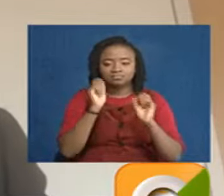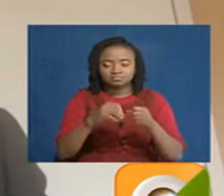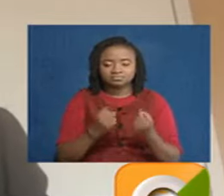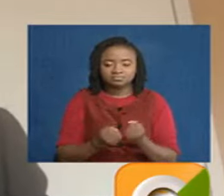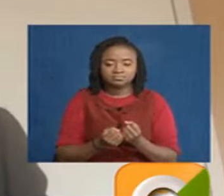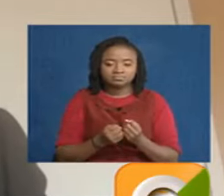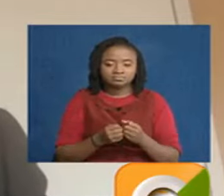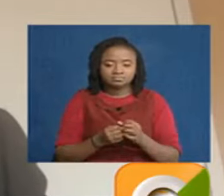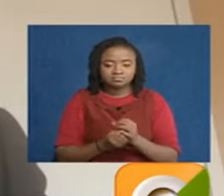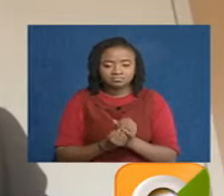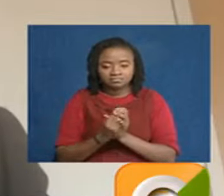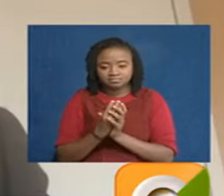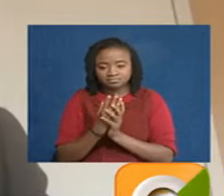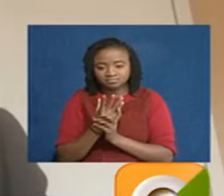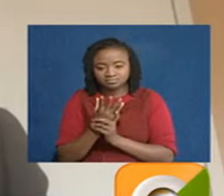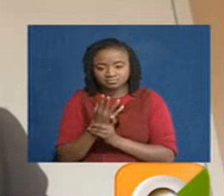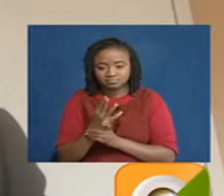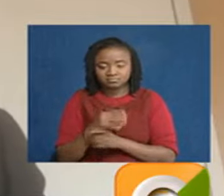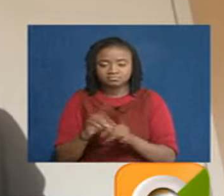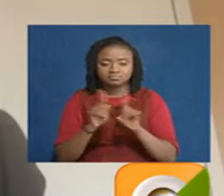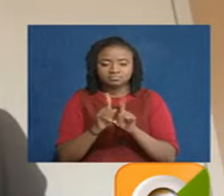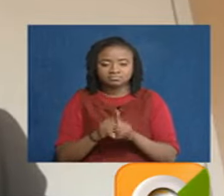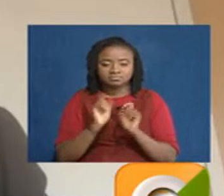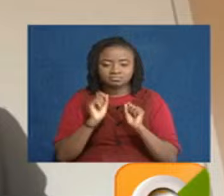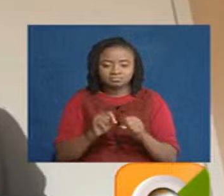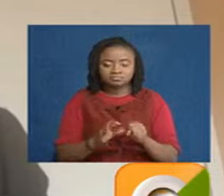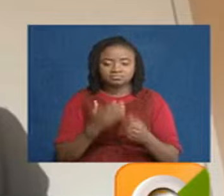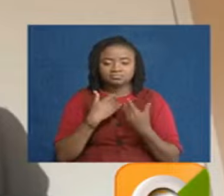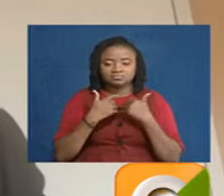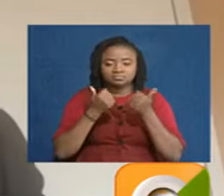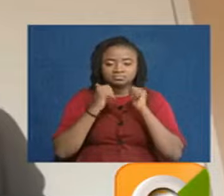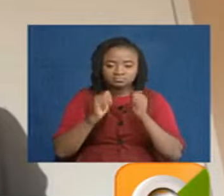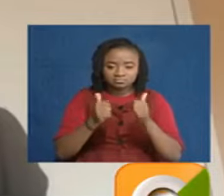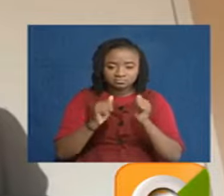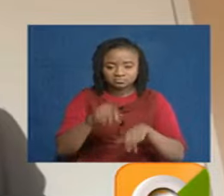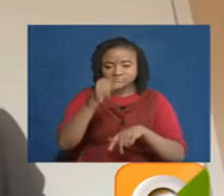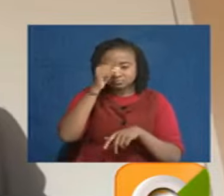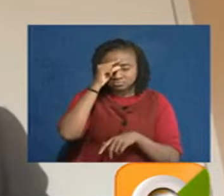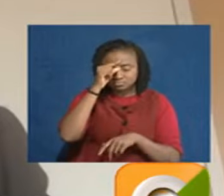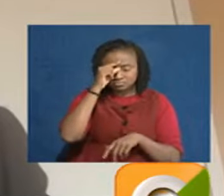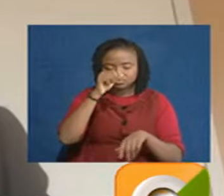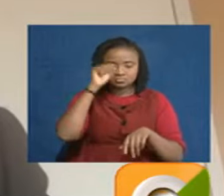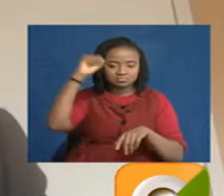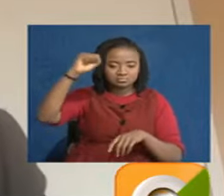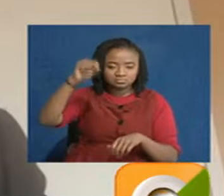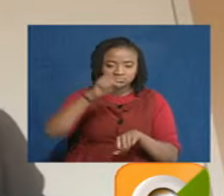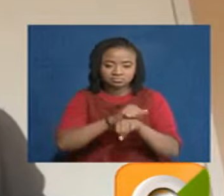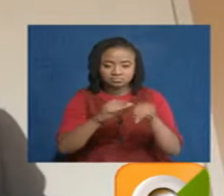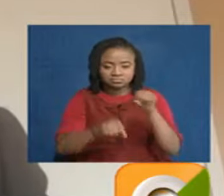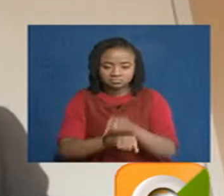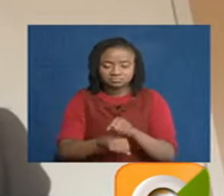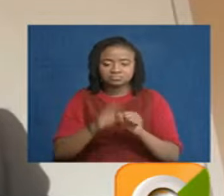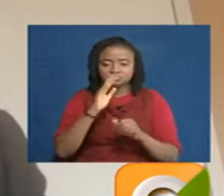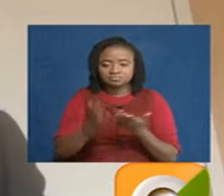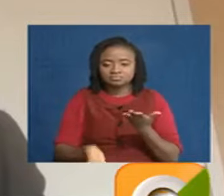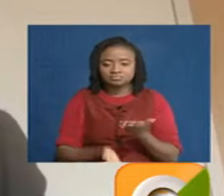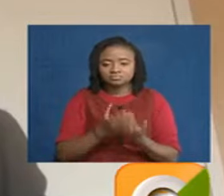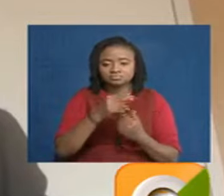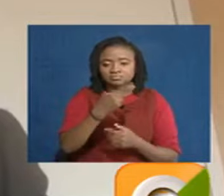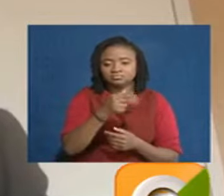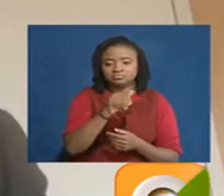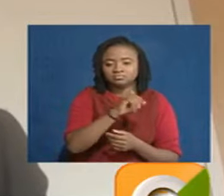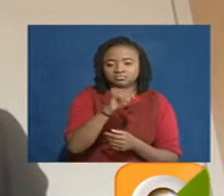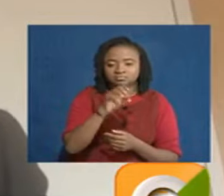gangs, and then crafting a political structure, a government, an election that takes Haiti towards